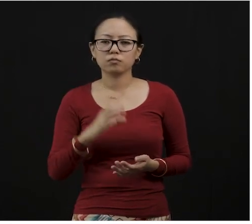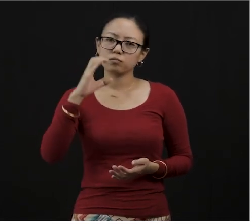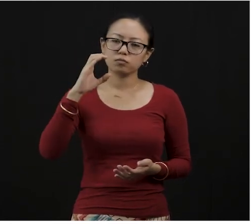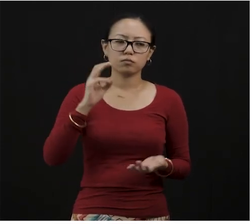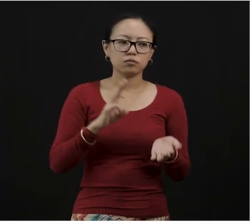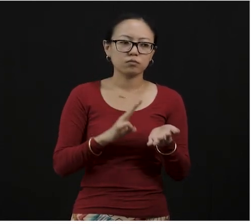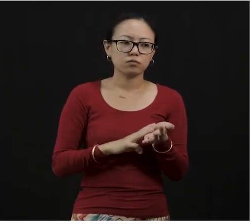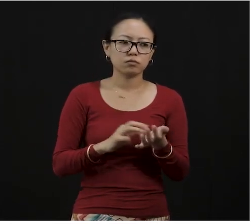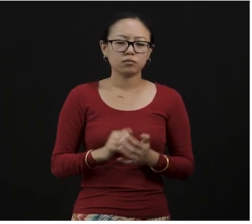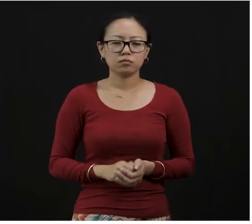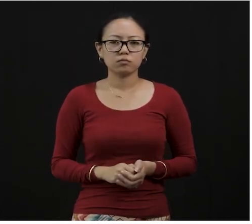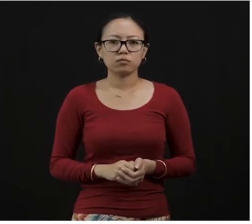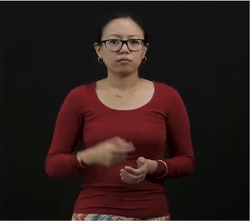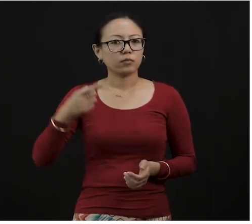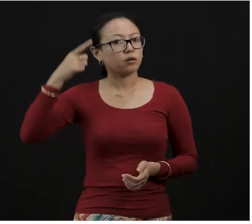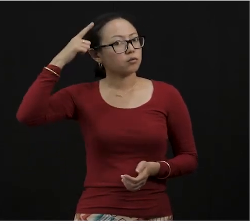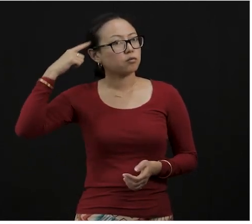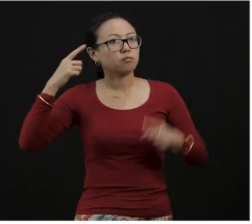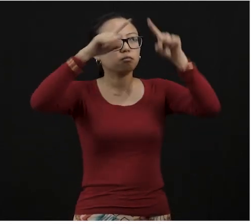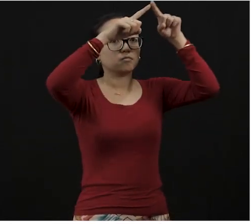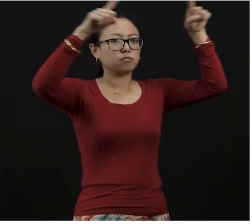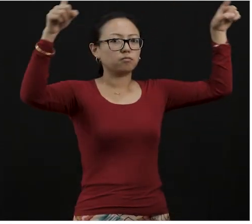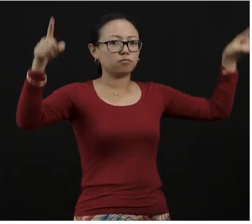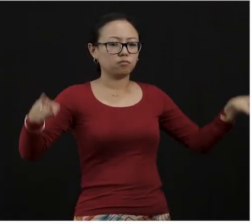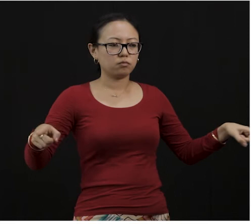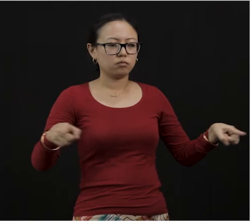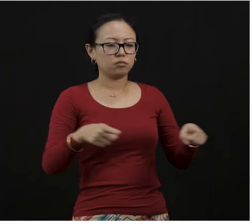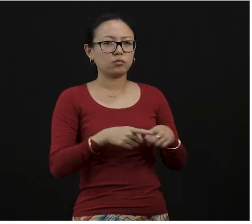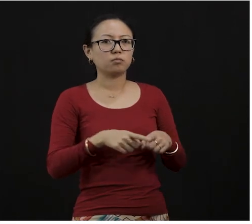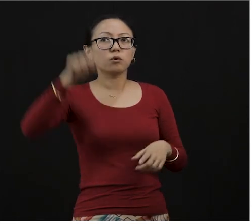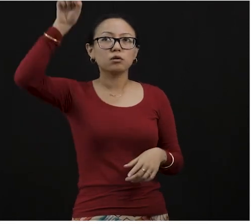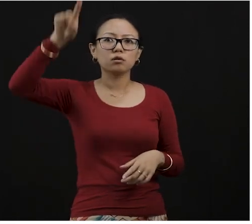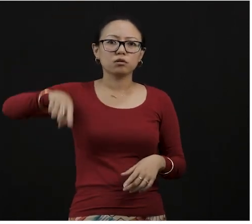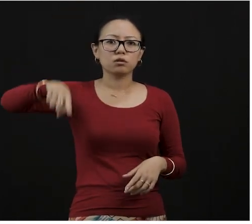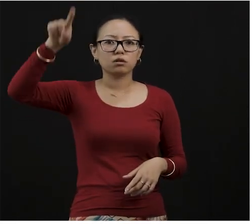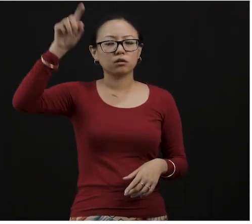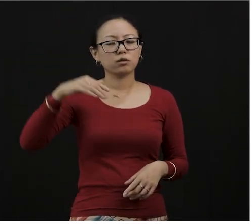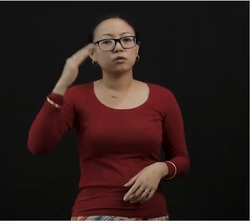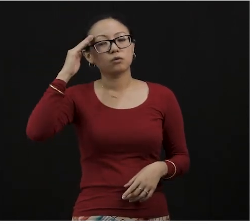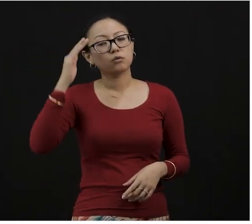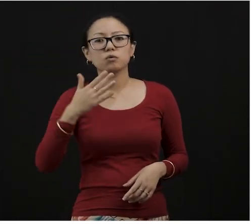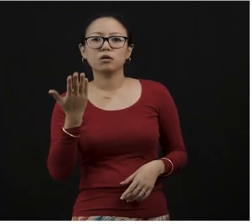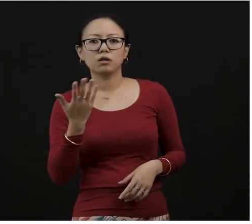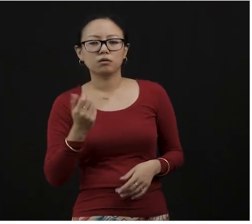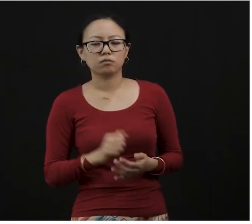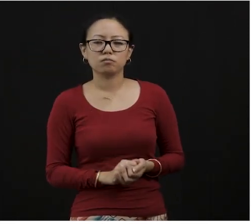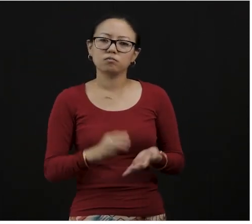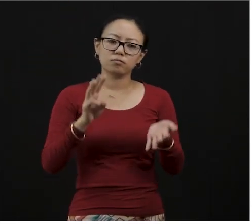Now, length of a blackboard. Length of a blackboard, we use